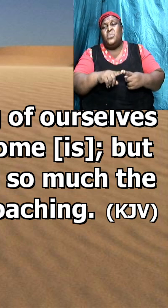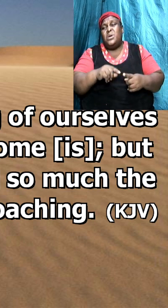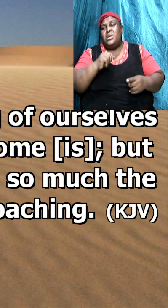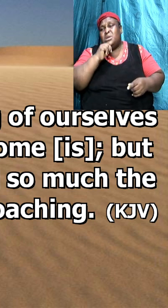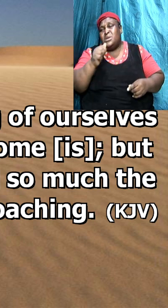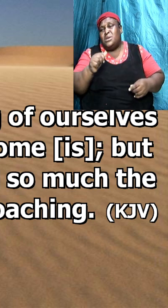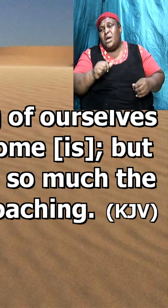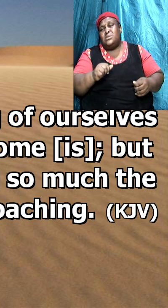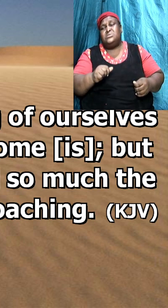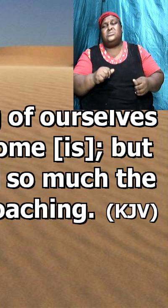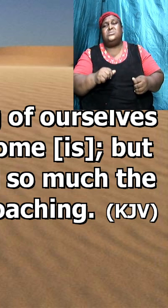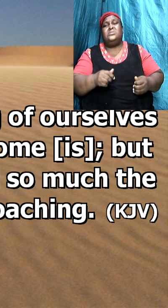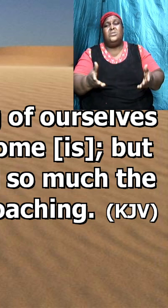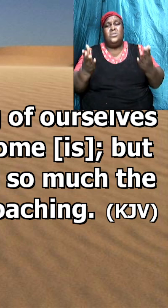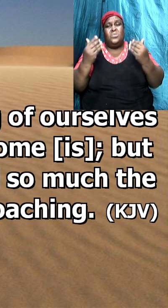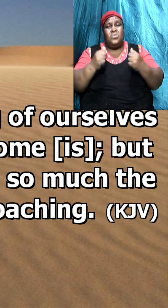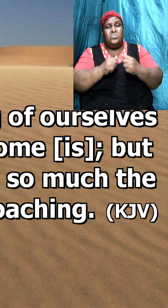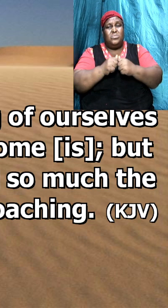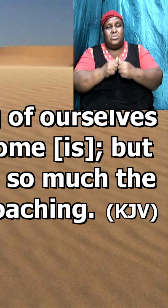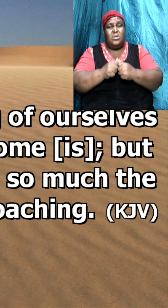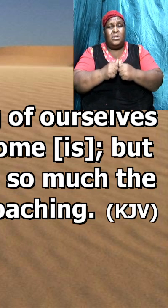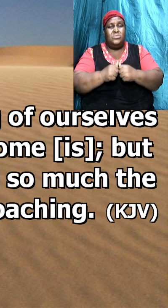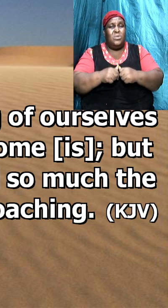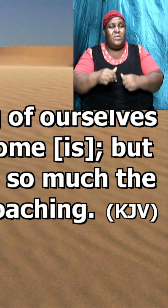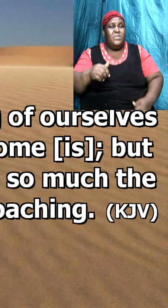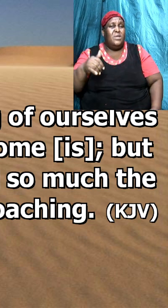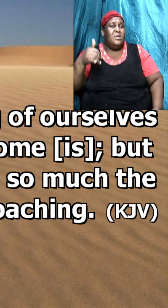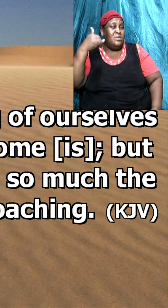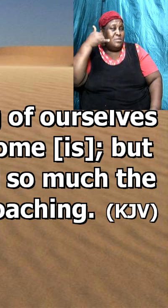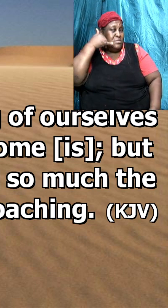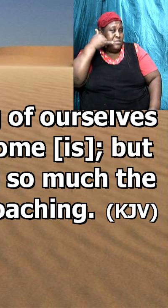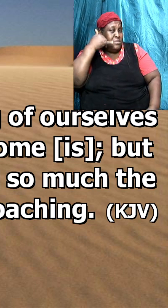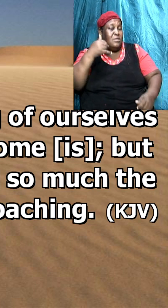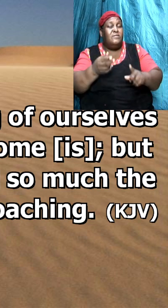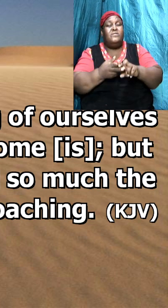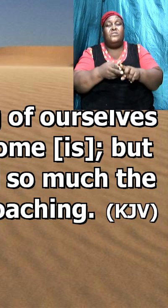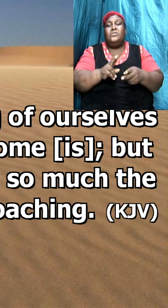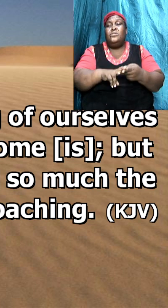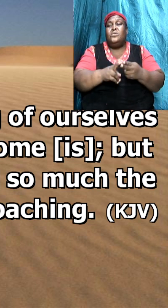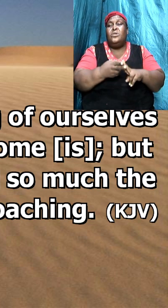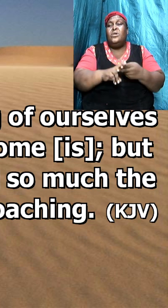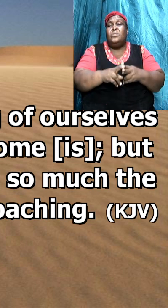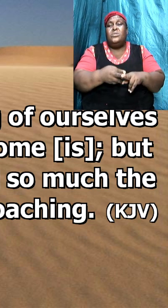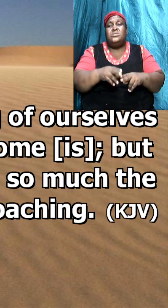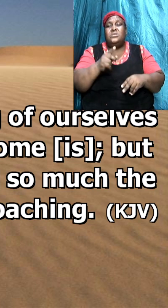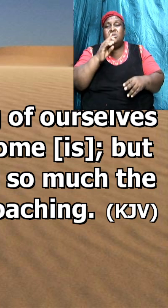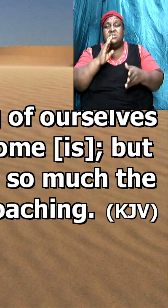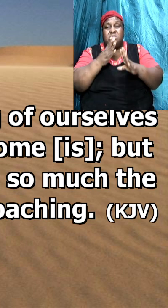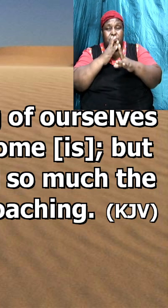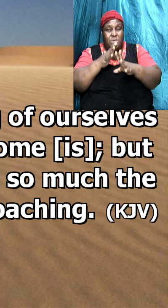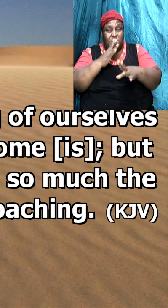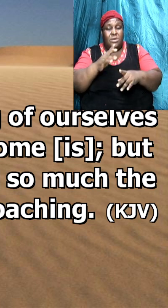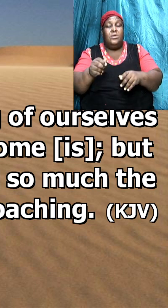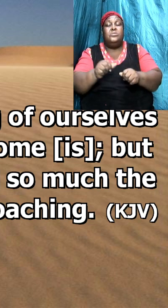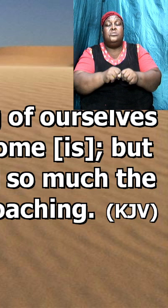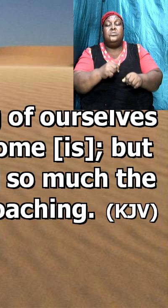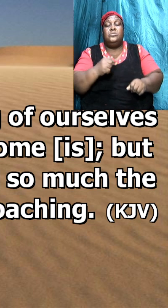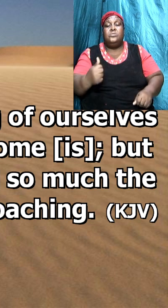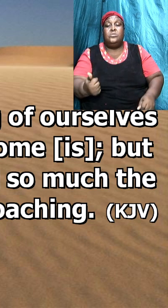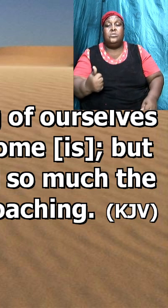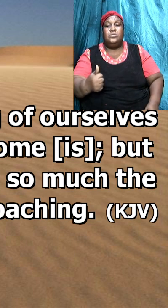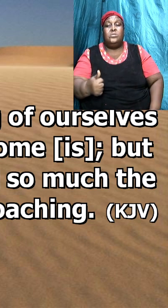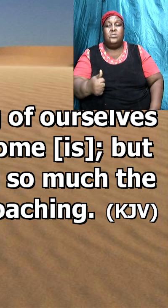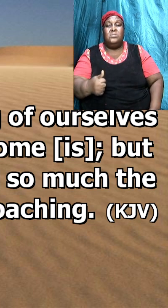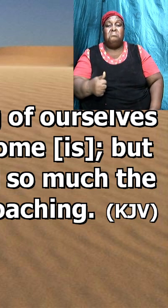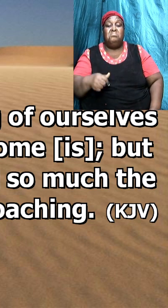Unless we have the telephone number that we can talk to each other. But this virus, this pandemic,